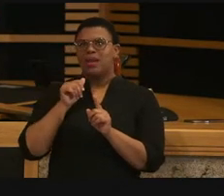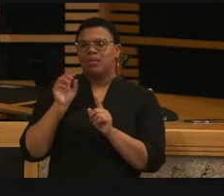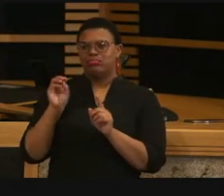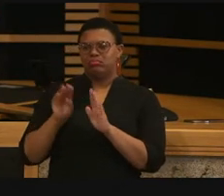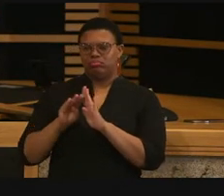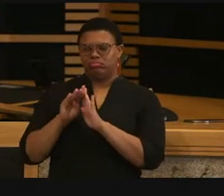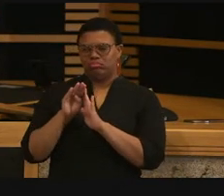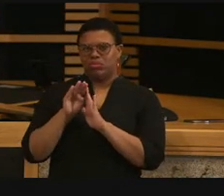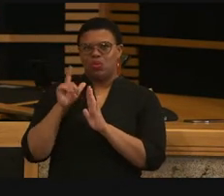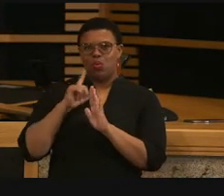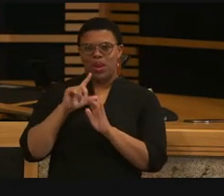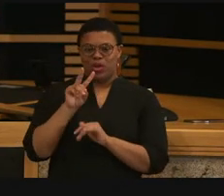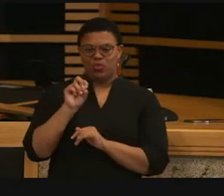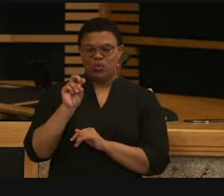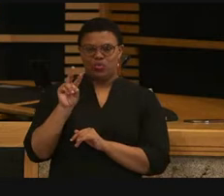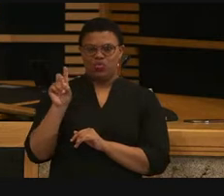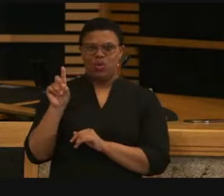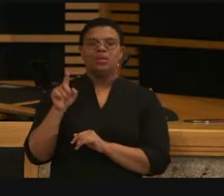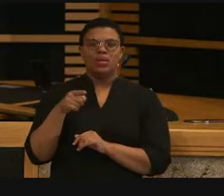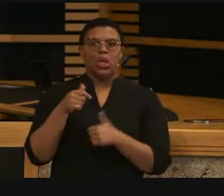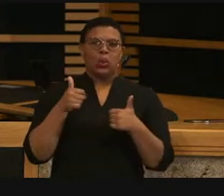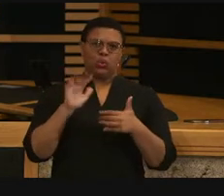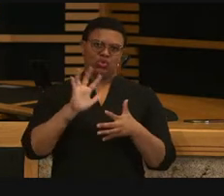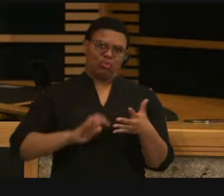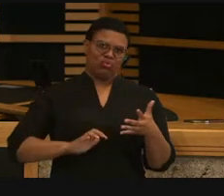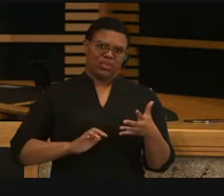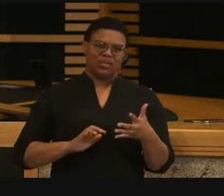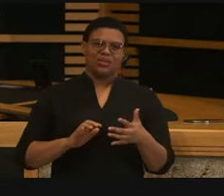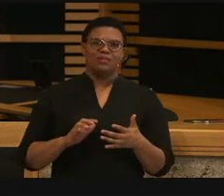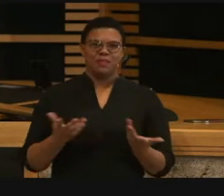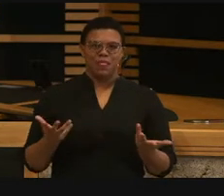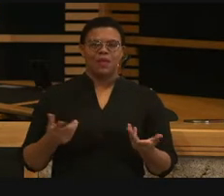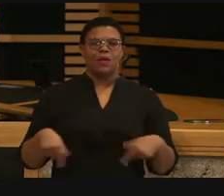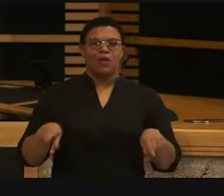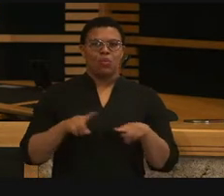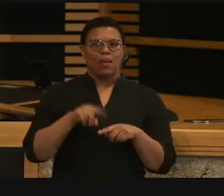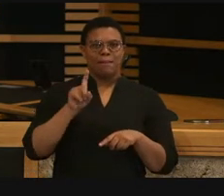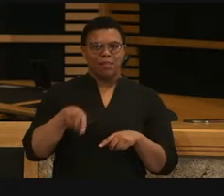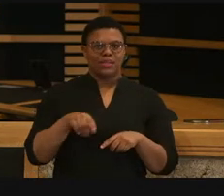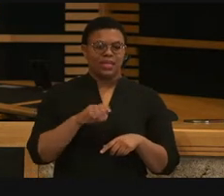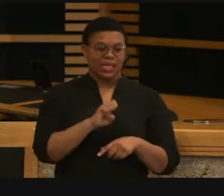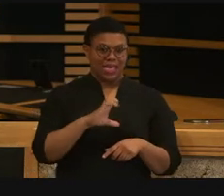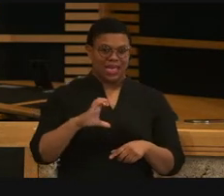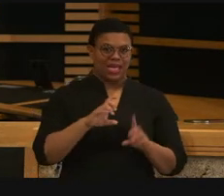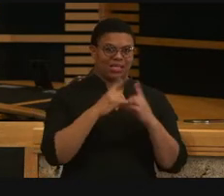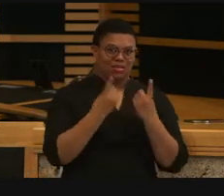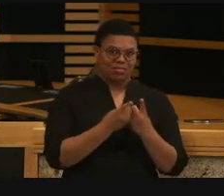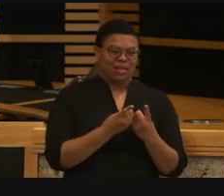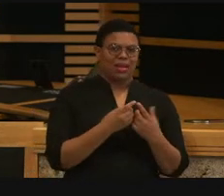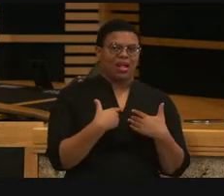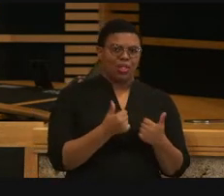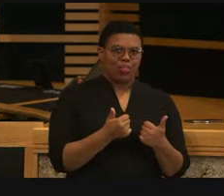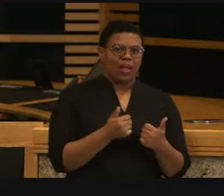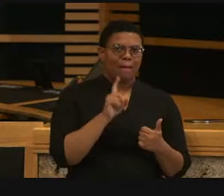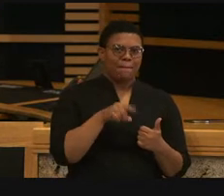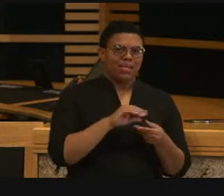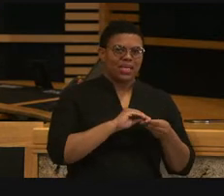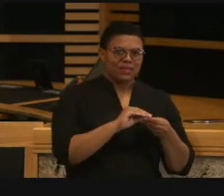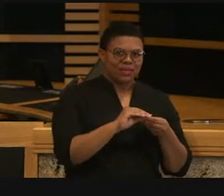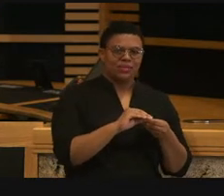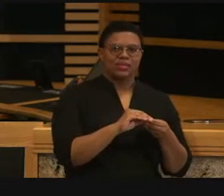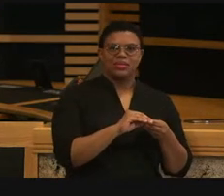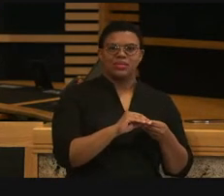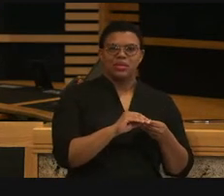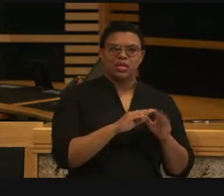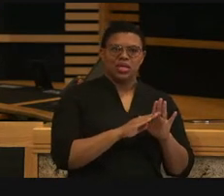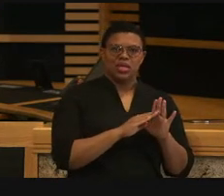is indeed a good story. Therefore, to applaud the Eastern Cape Department of Health to invest the technologies to